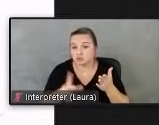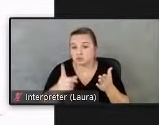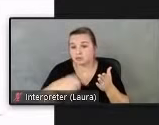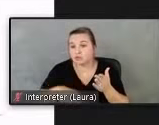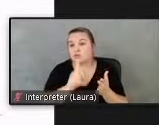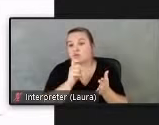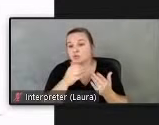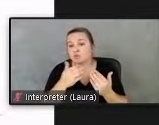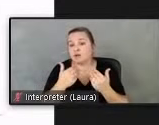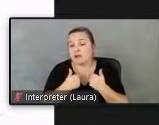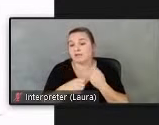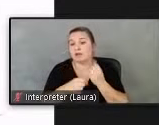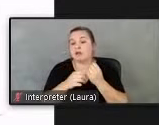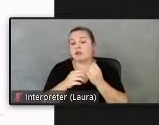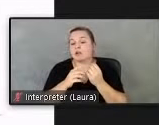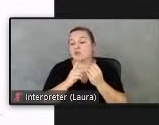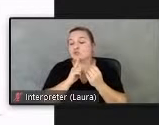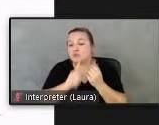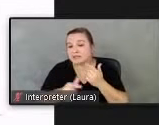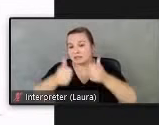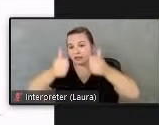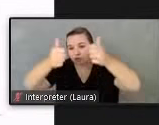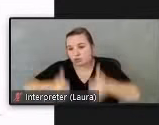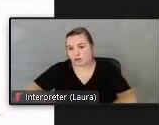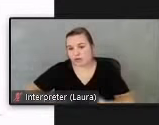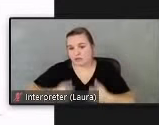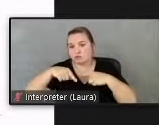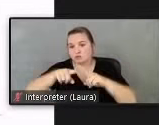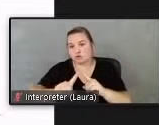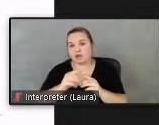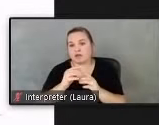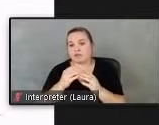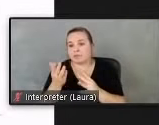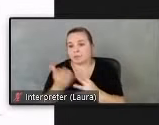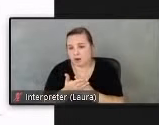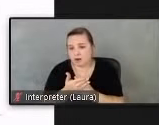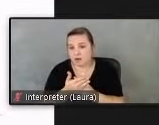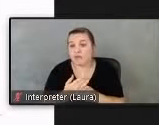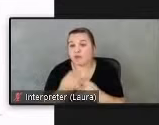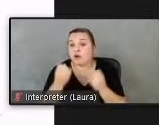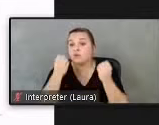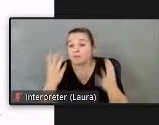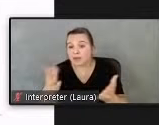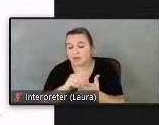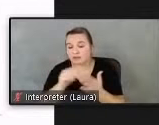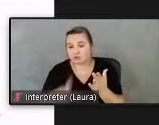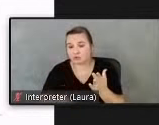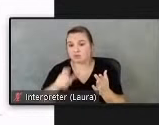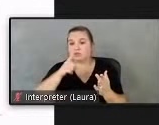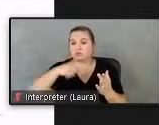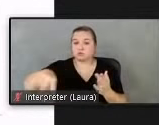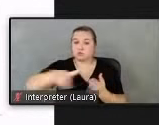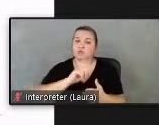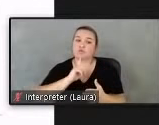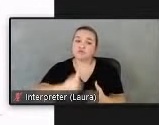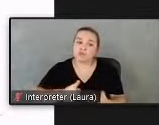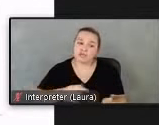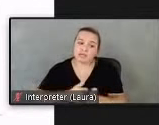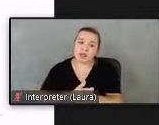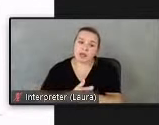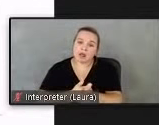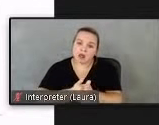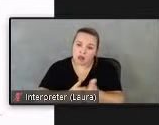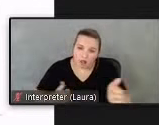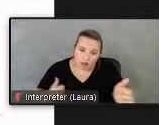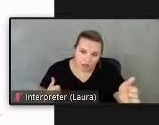extensively regressed over the break. There are some students out there who really have regressed, and there are some issues, and we need to think about what we